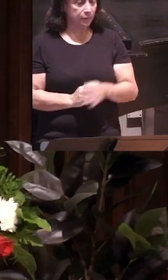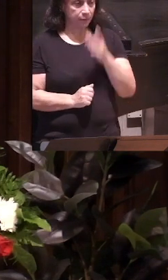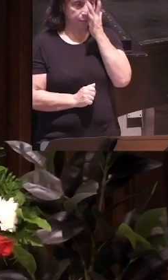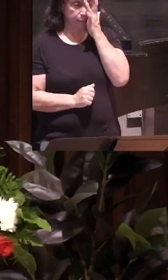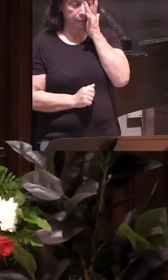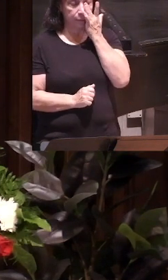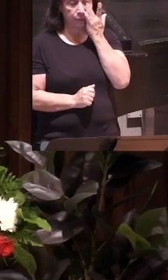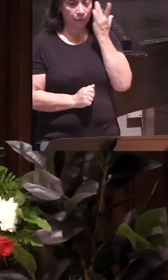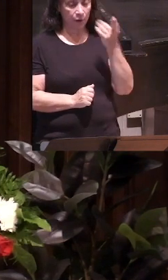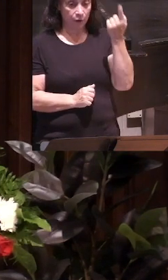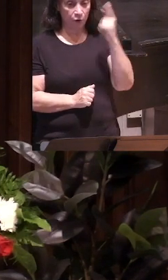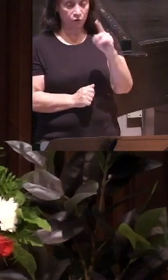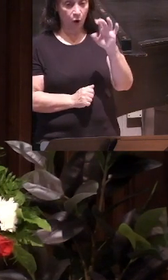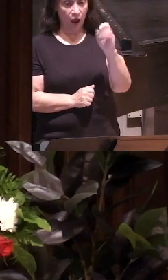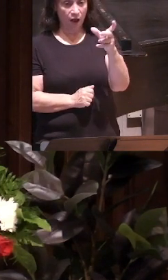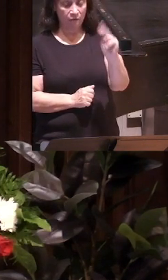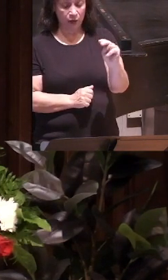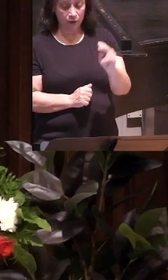So to Evan,